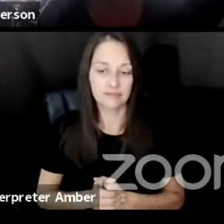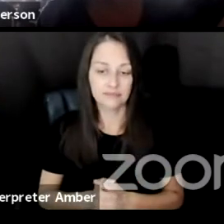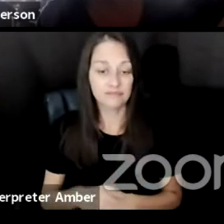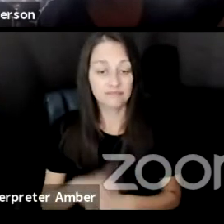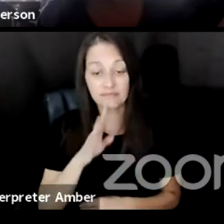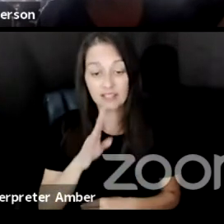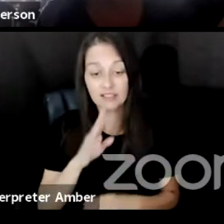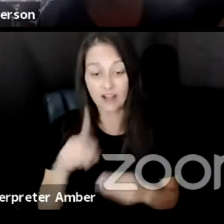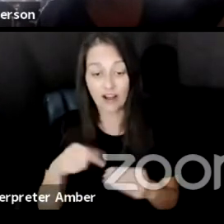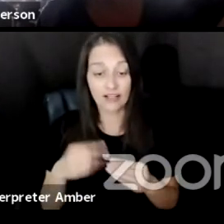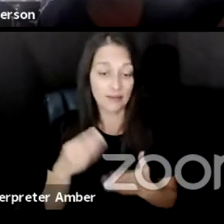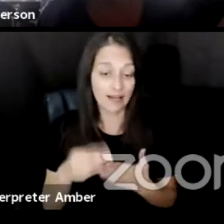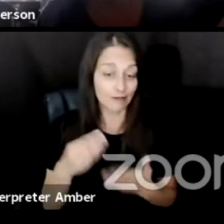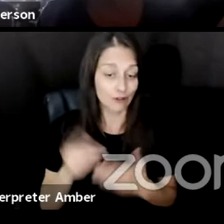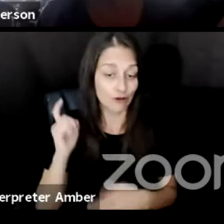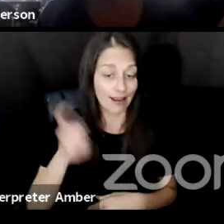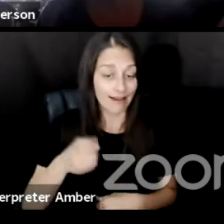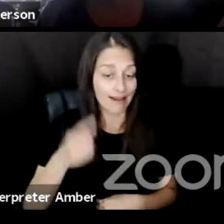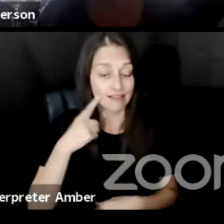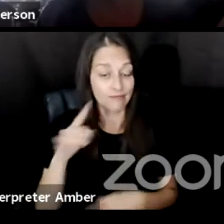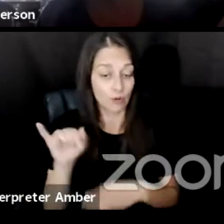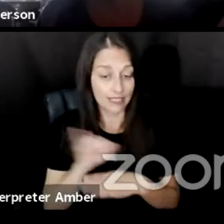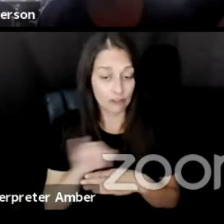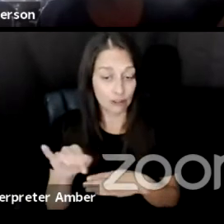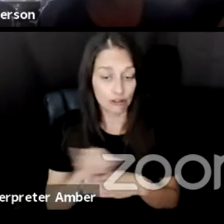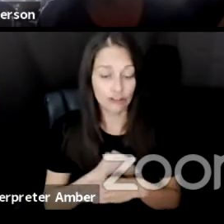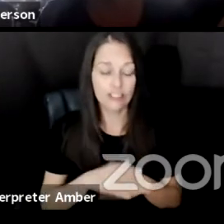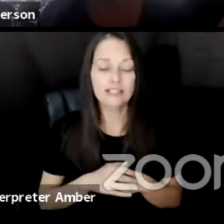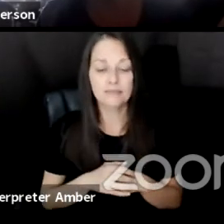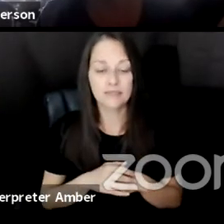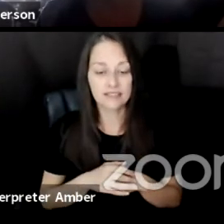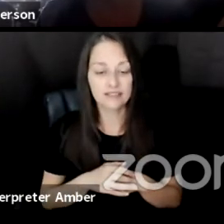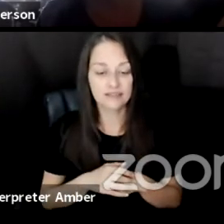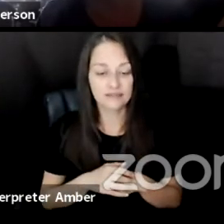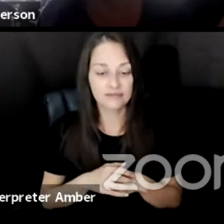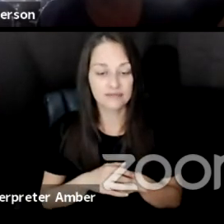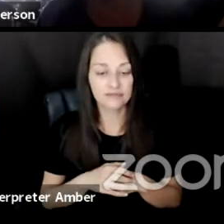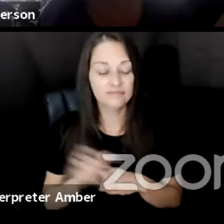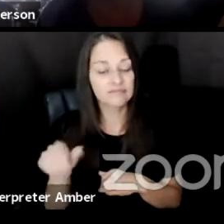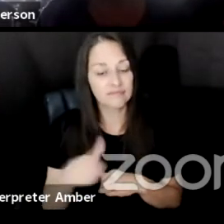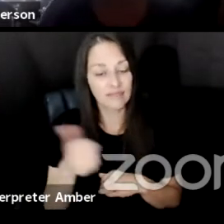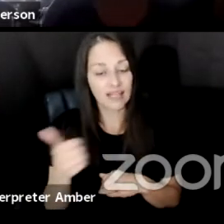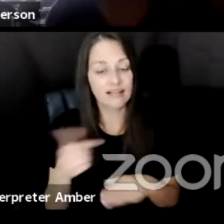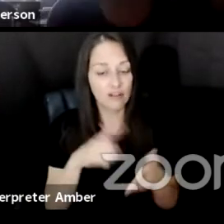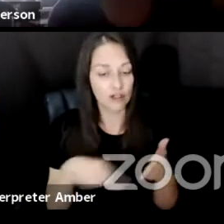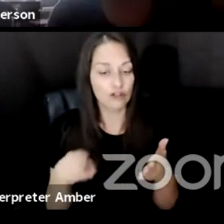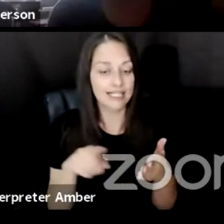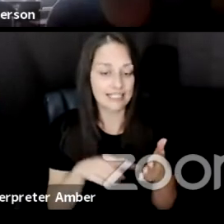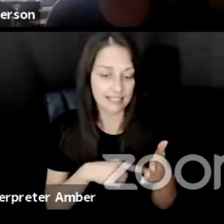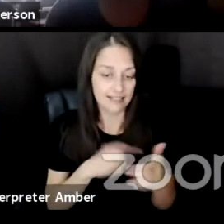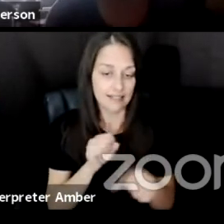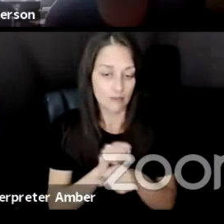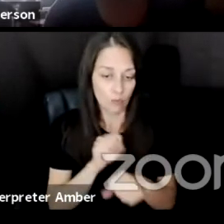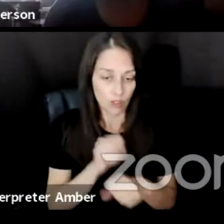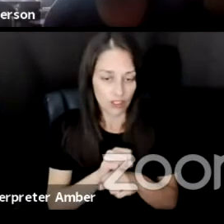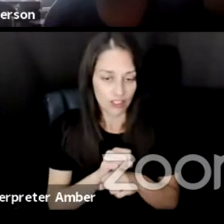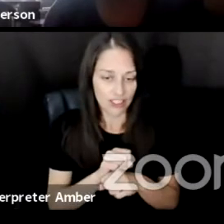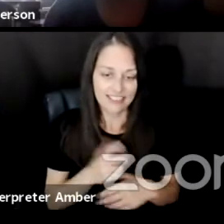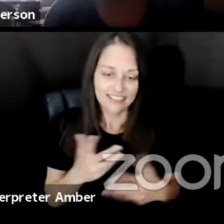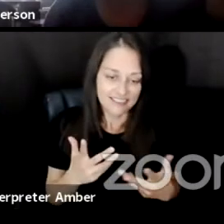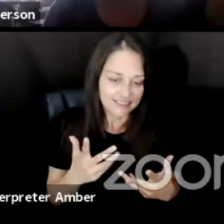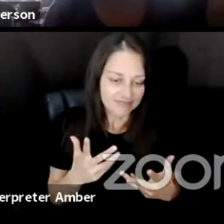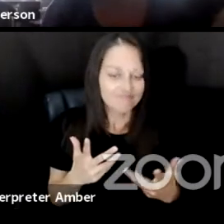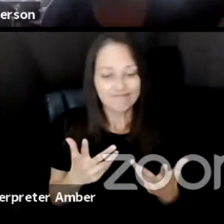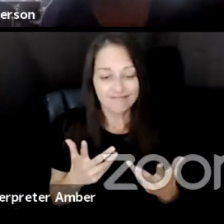grants for things like internships and other kinds of like criticism efforts that are so hard to defend from a financial point of